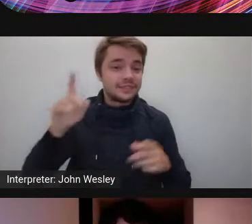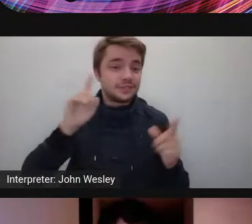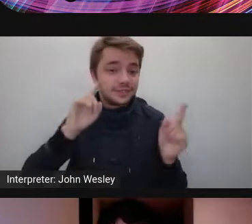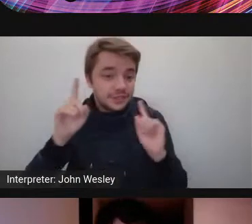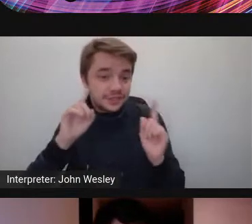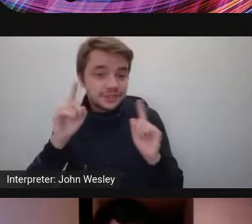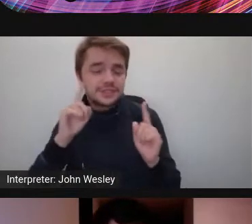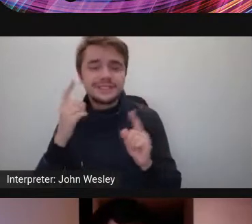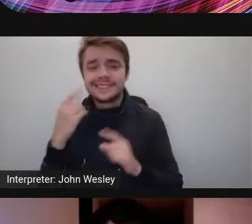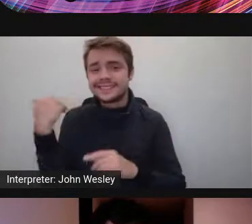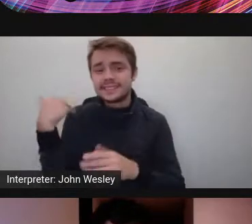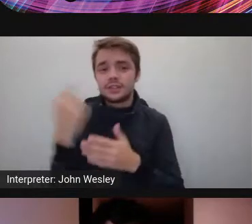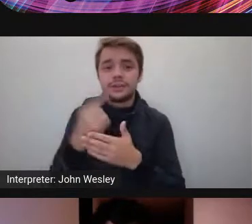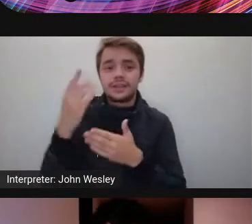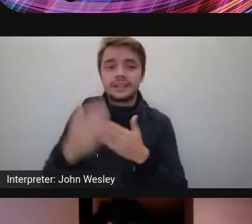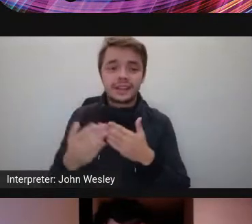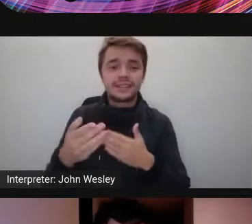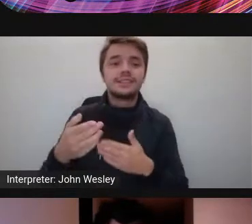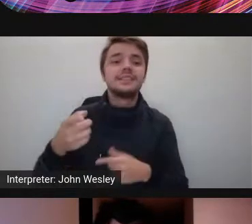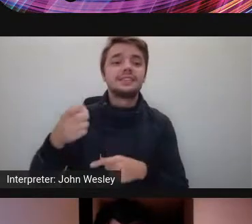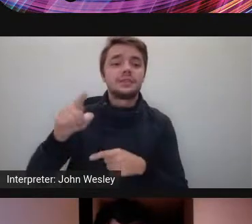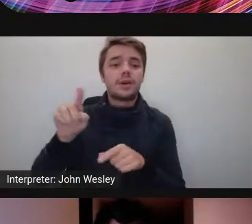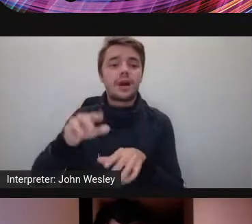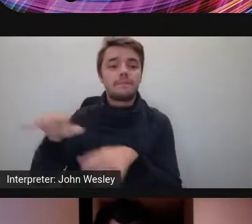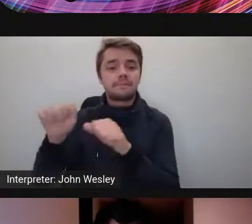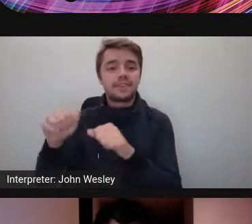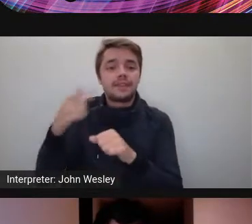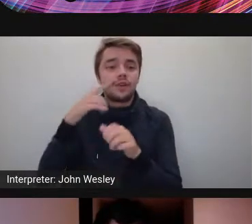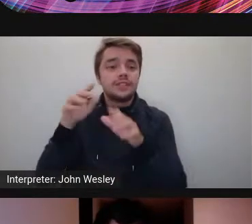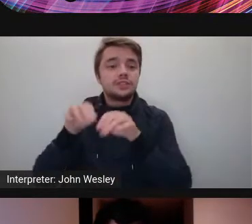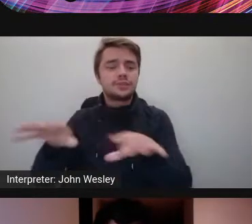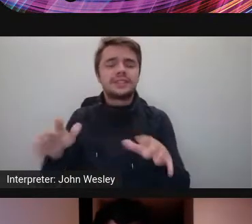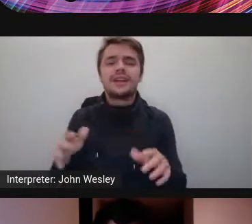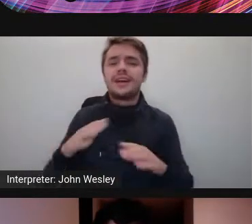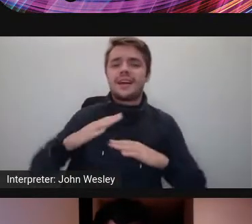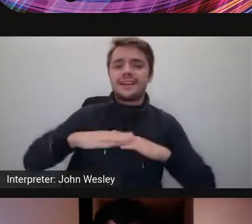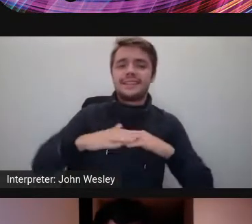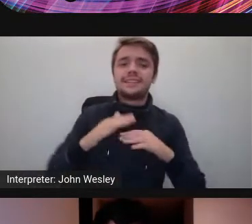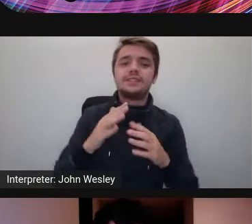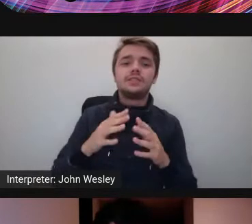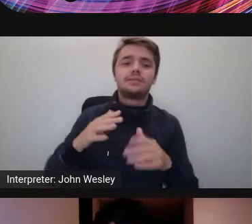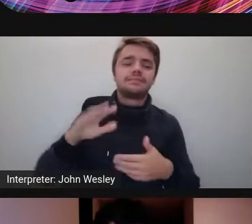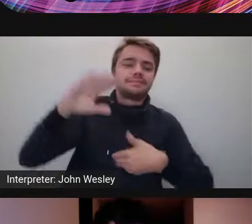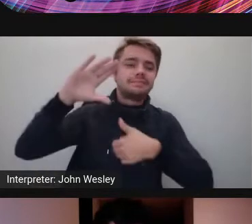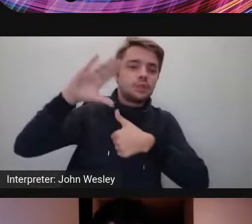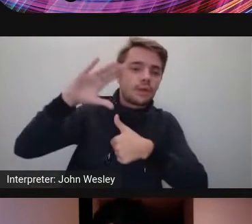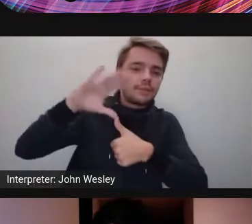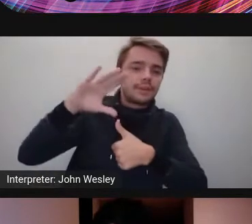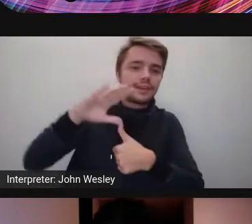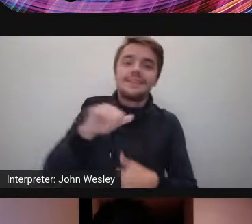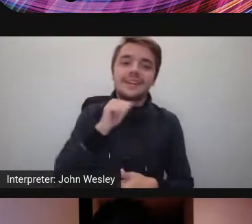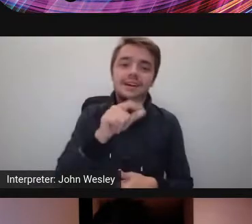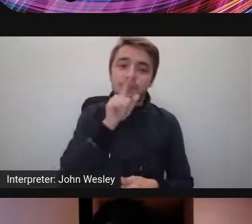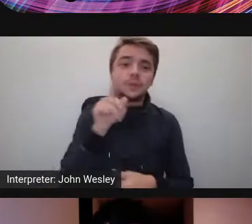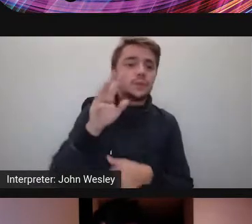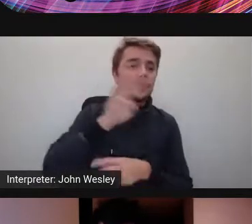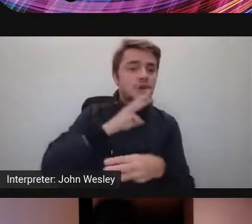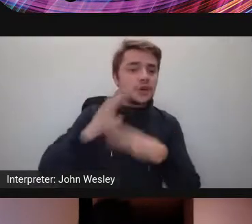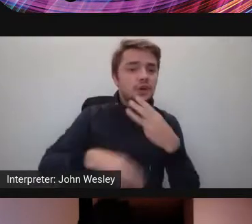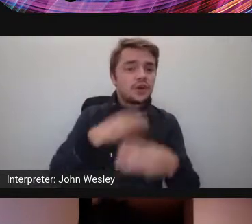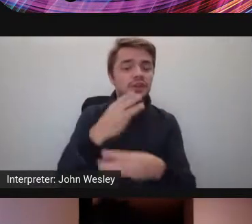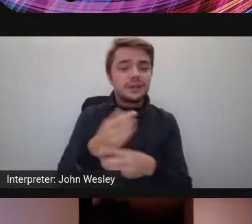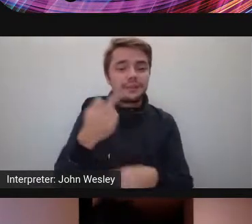the weekend that you got picked up for distribution, at least in North America. I don't know if that's for the world, by TLA Releasing. So.